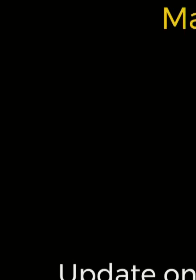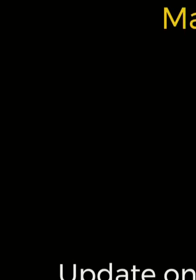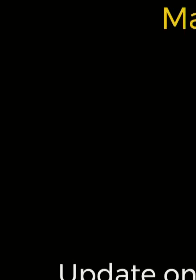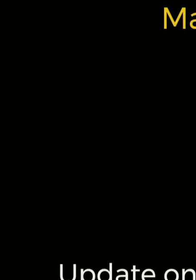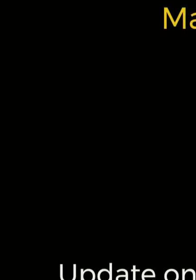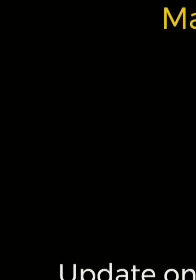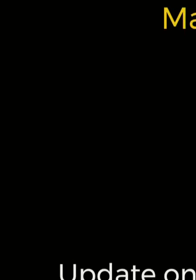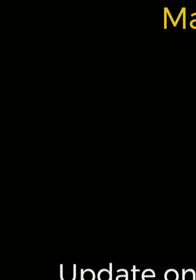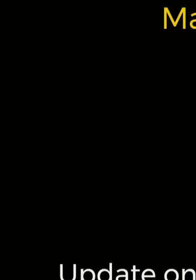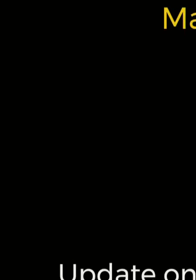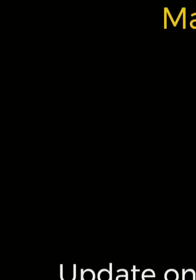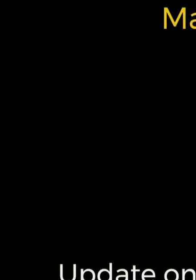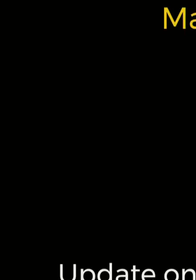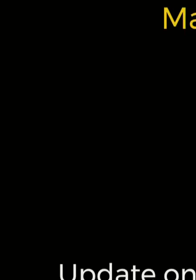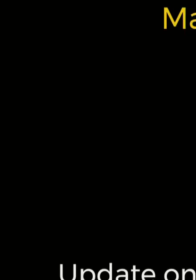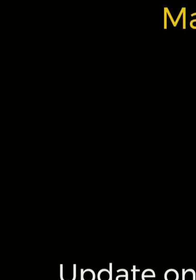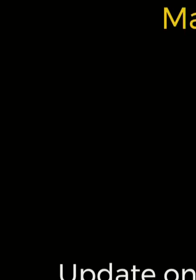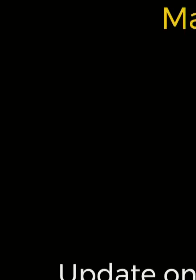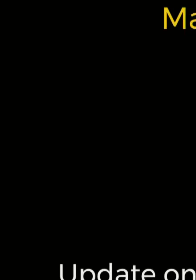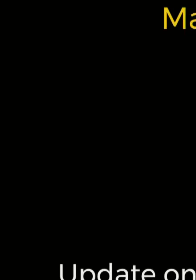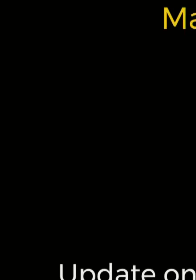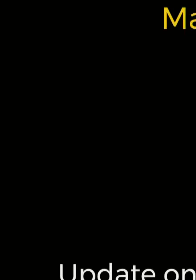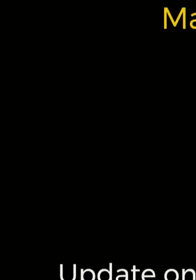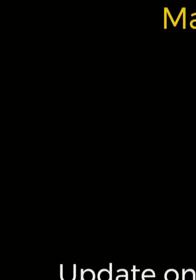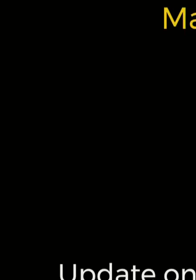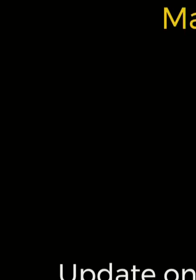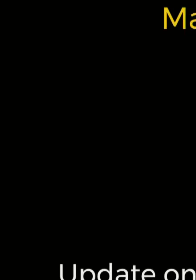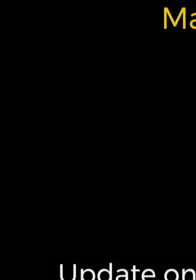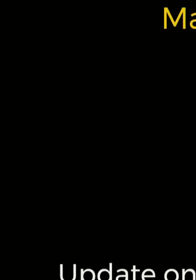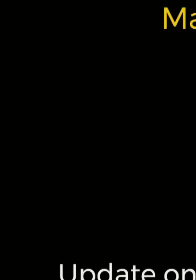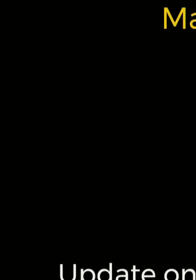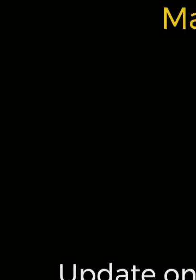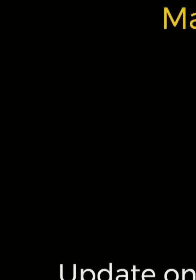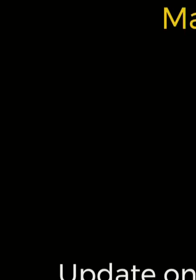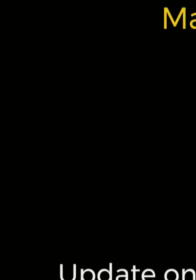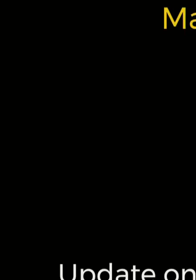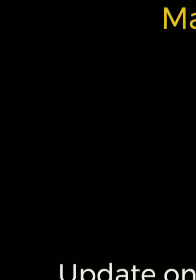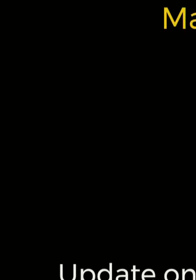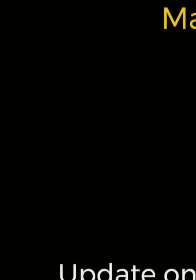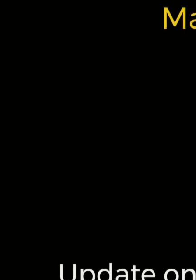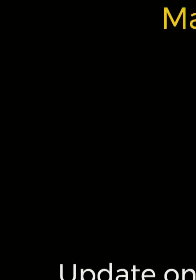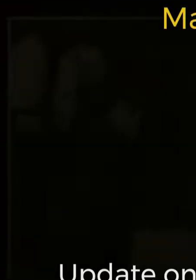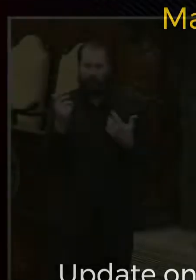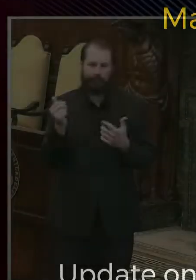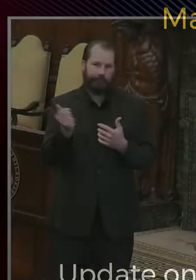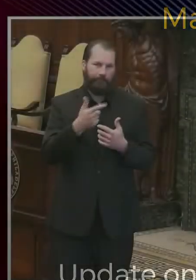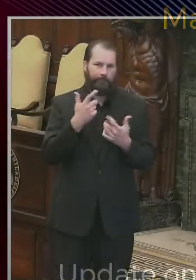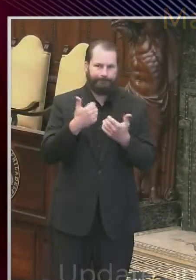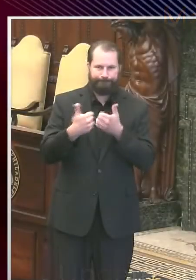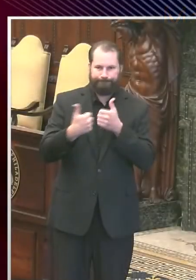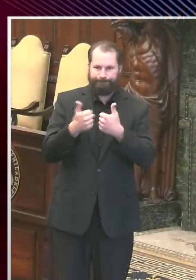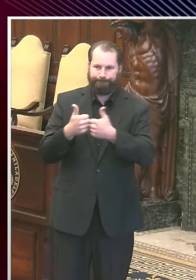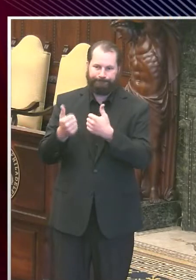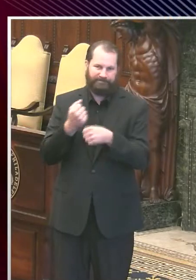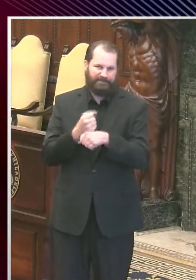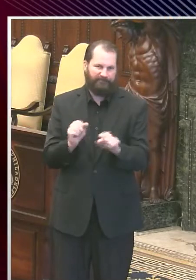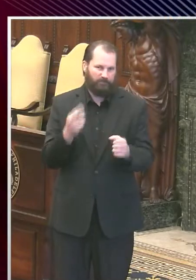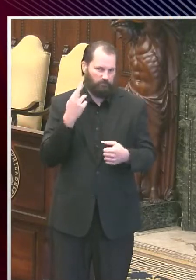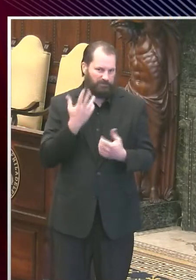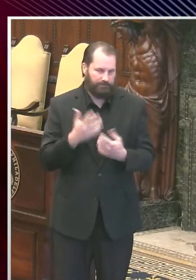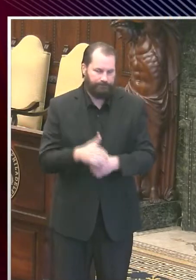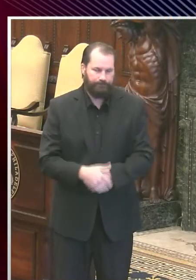our speakers are joining virtually to adhere to social distancing guidelines. And we will begin our briefing today with